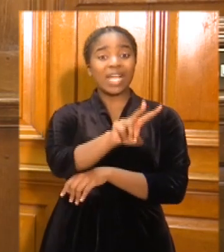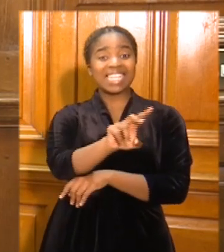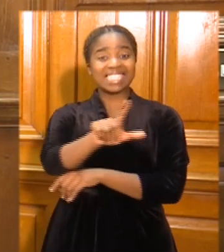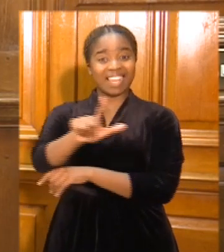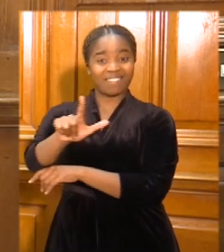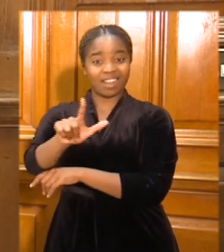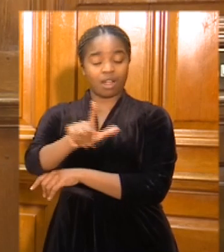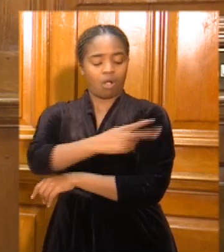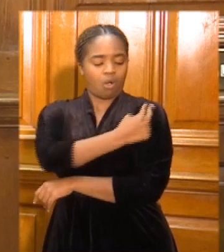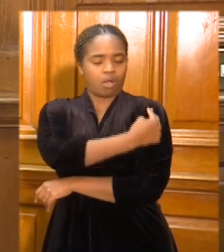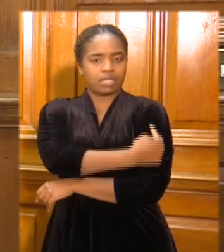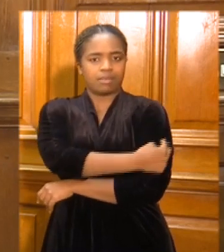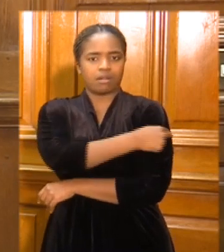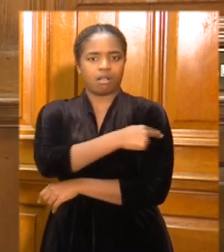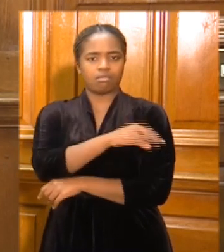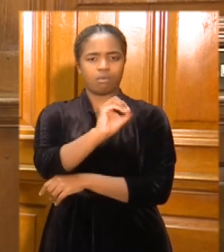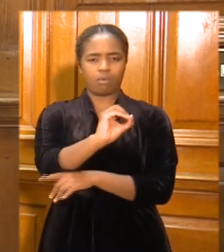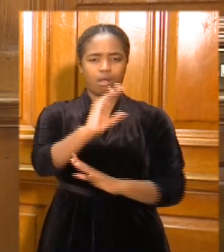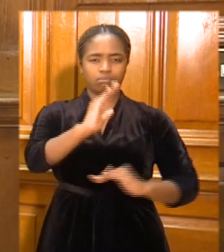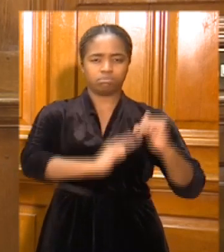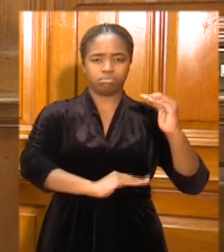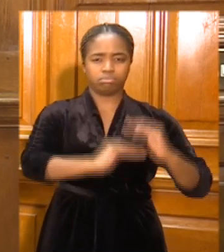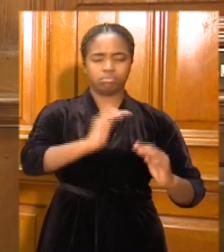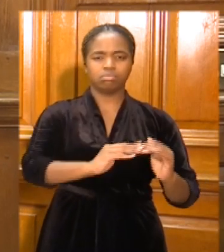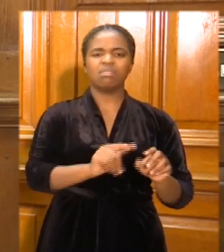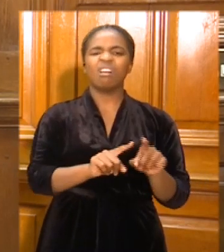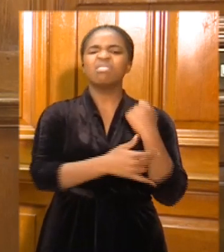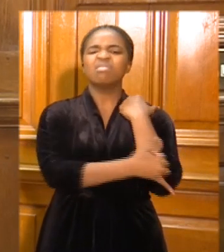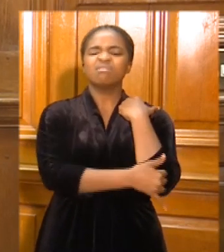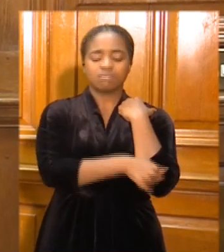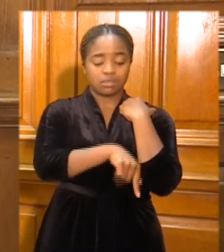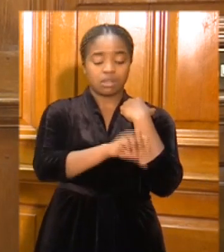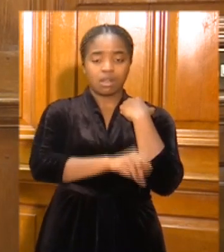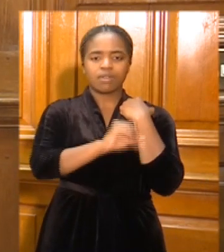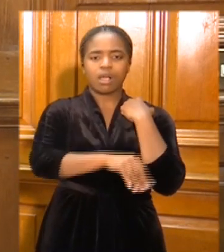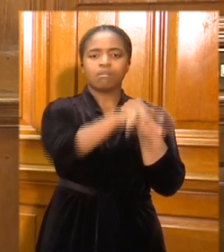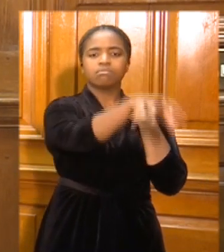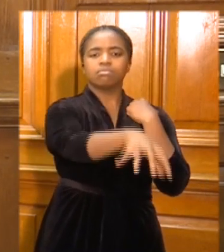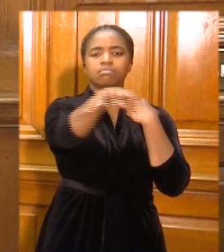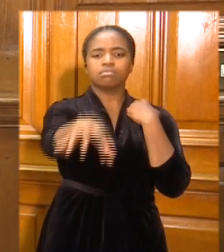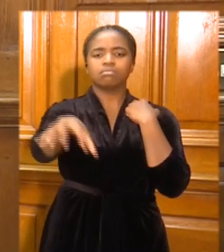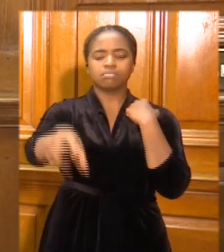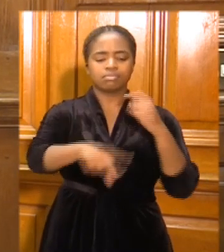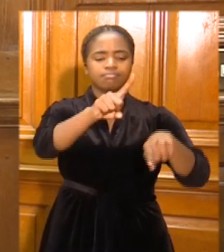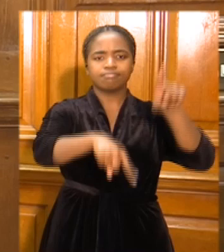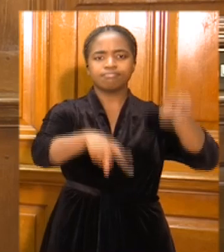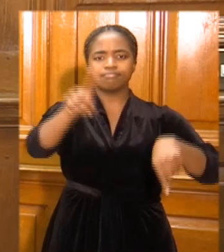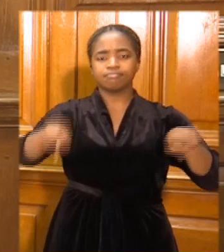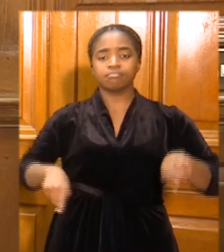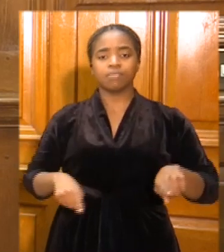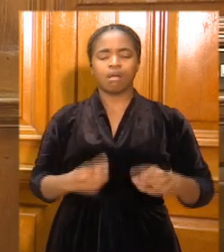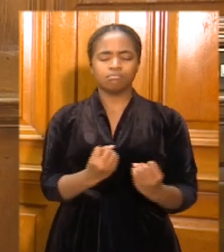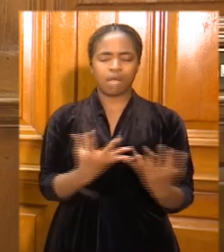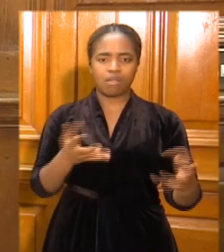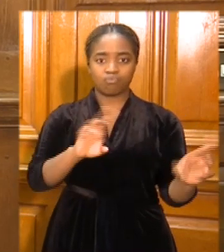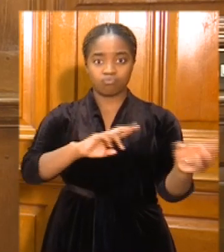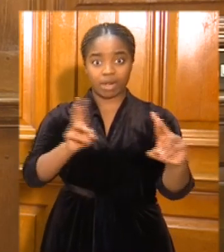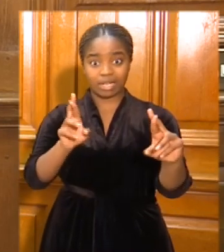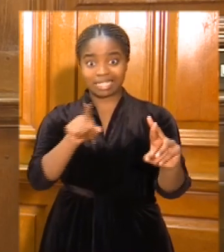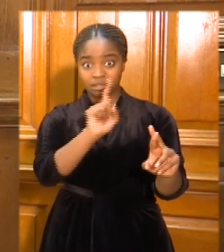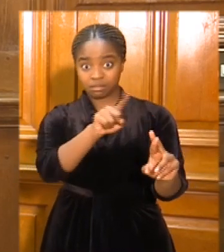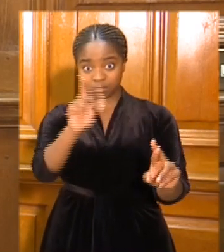hospitals that are being built around the country. A number of these hospitals are ready to receive